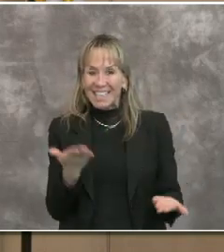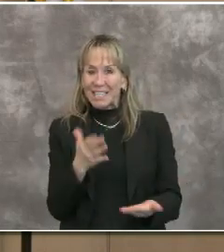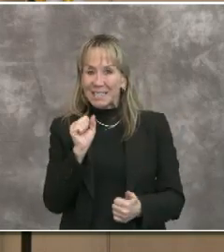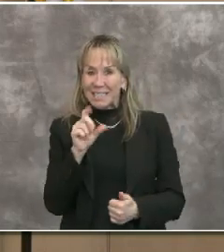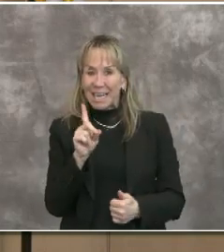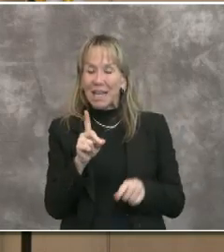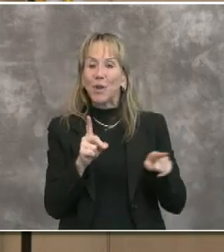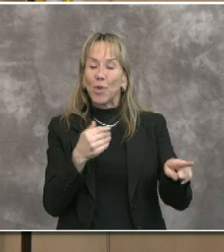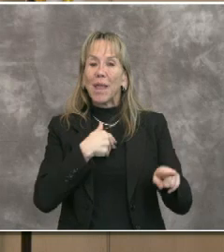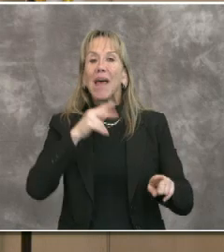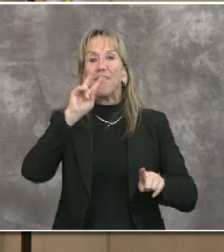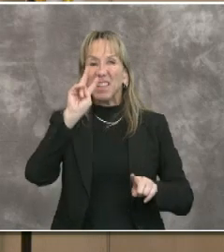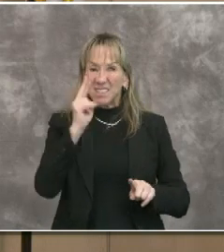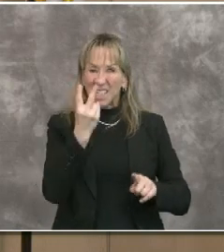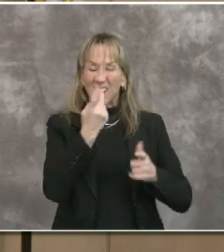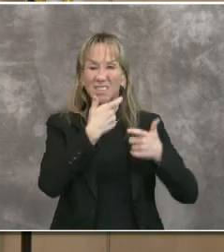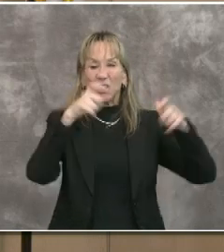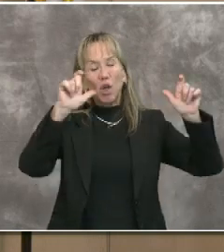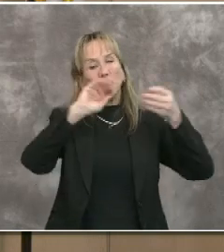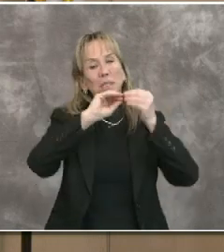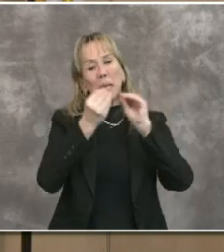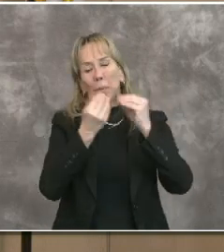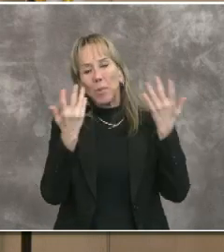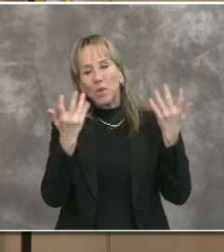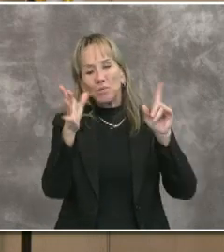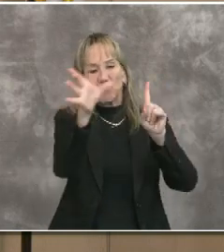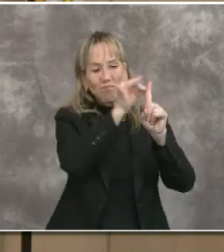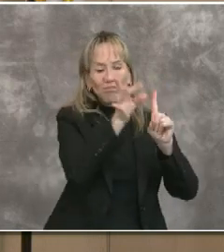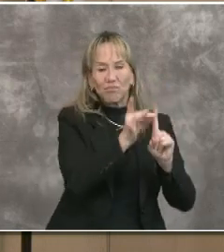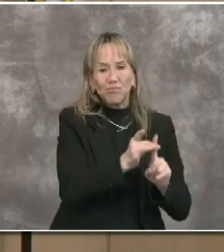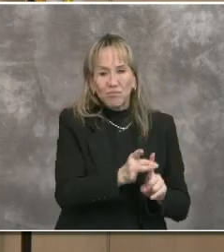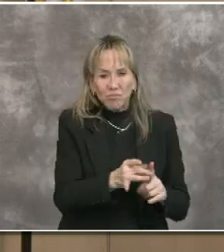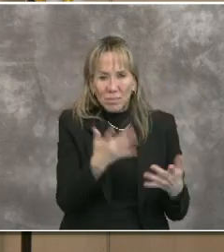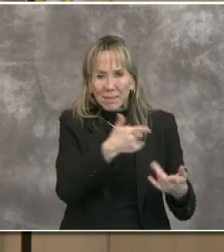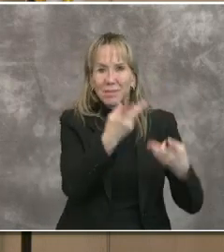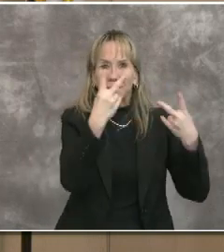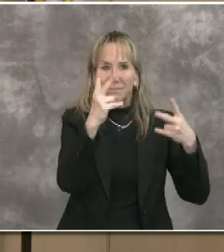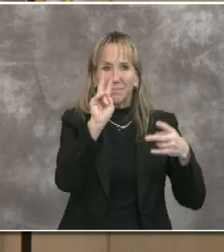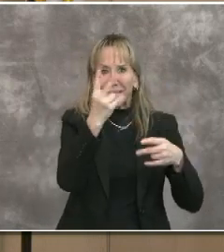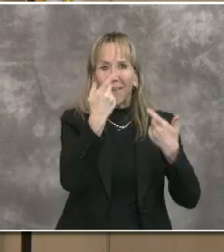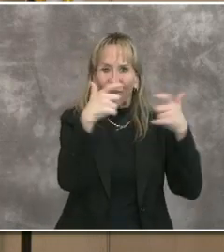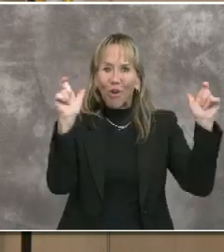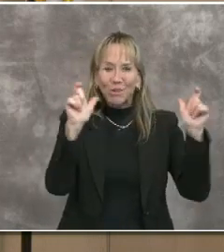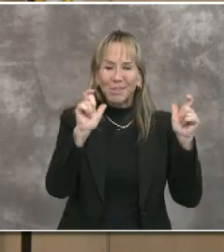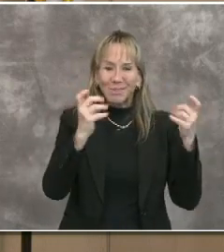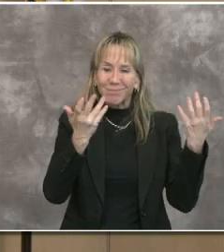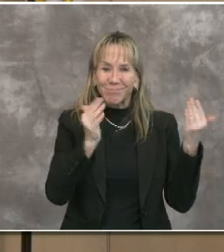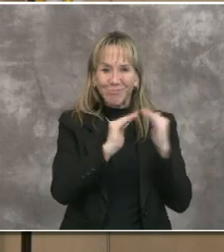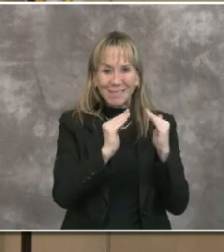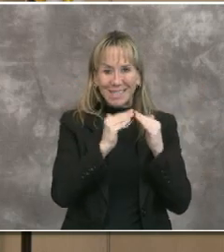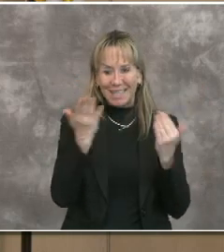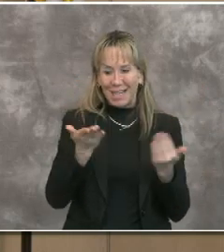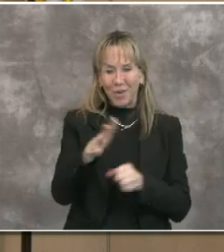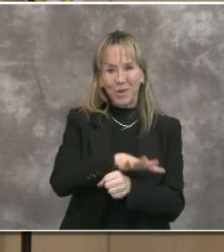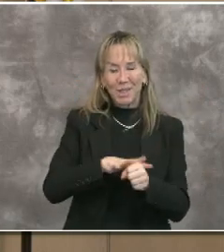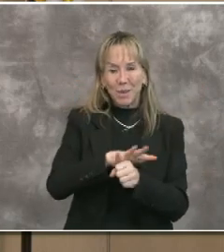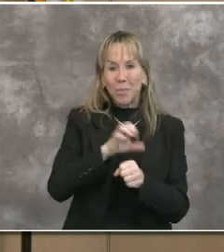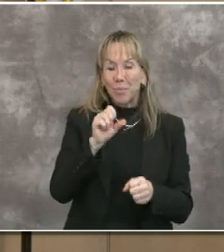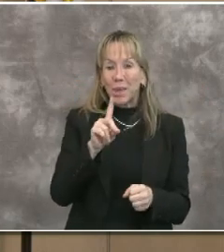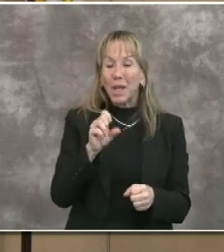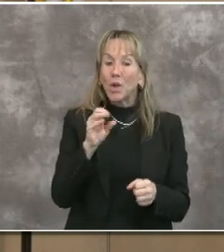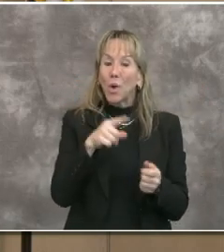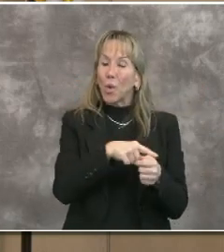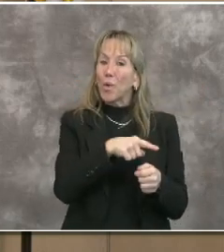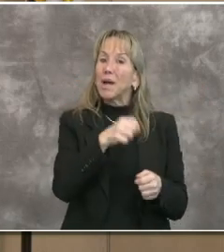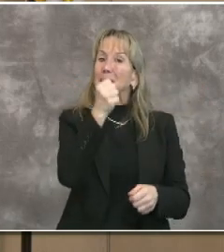largest number of cases. And with that, the Southern Bay